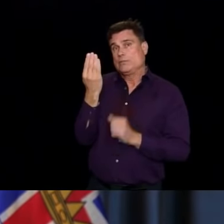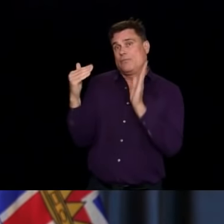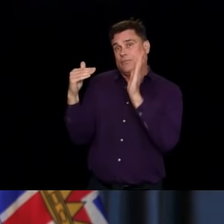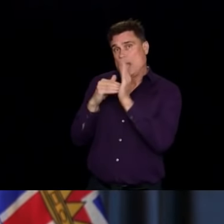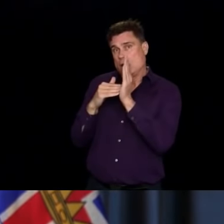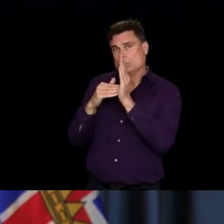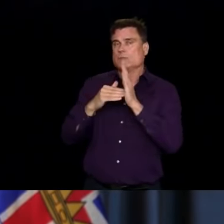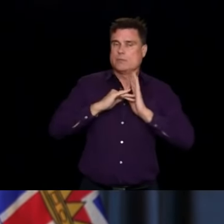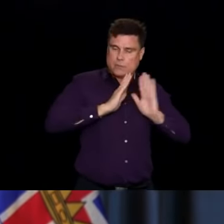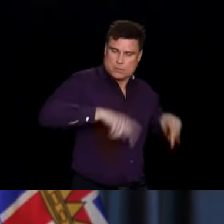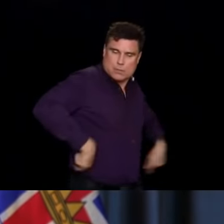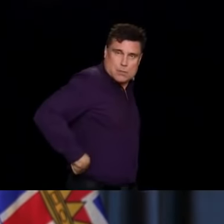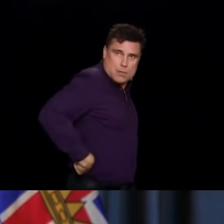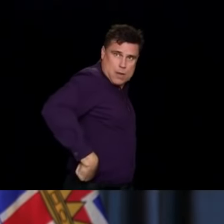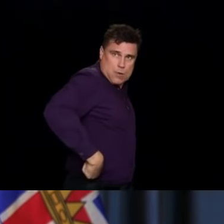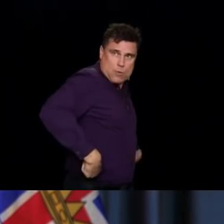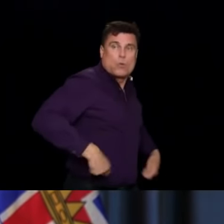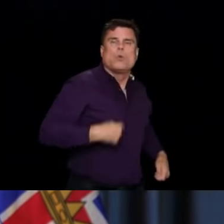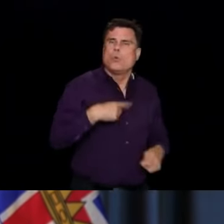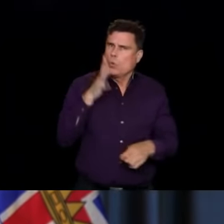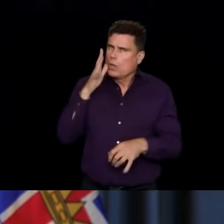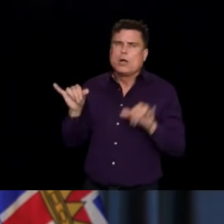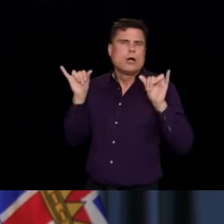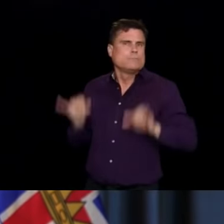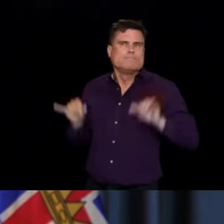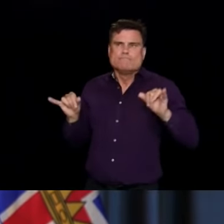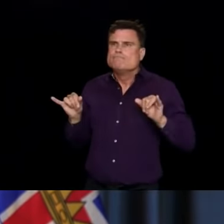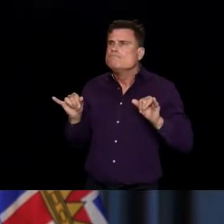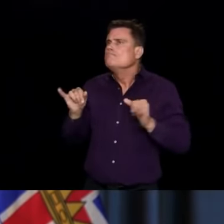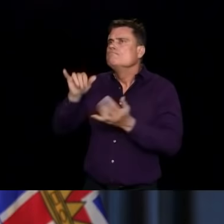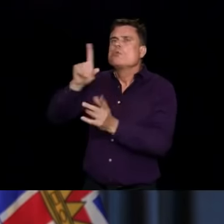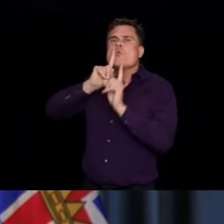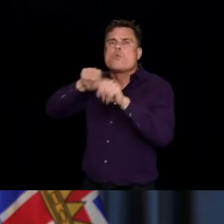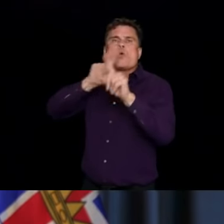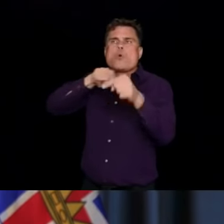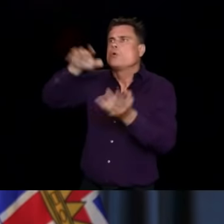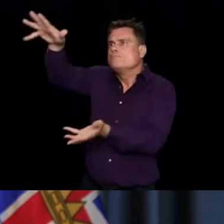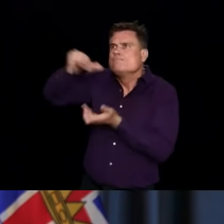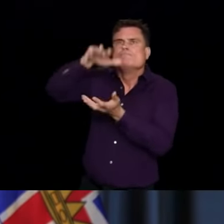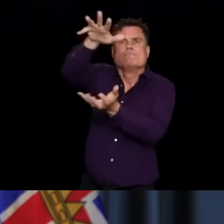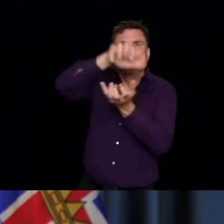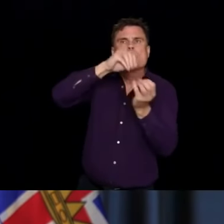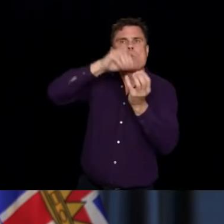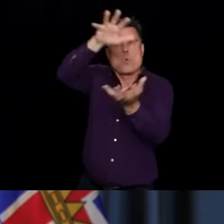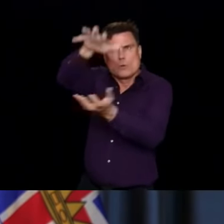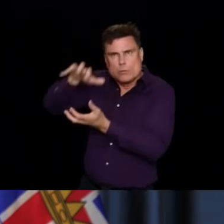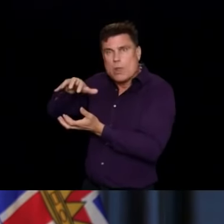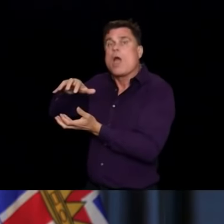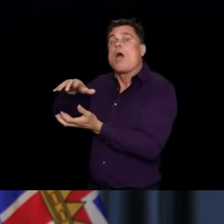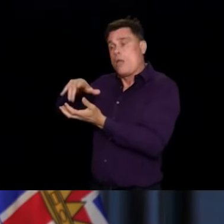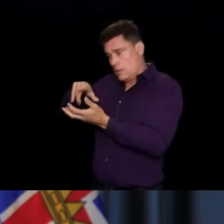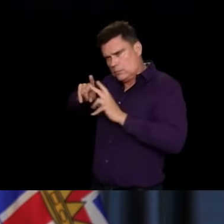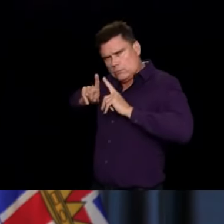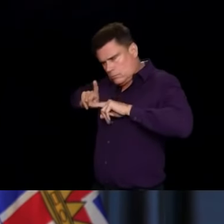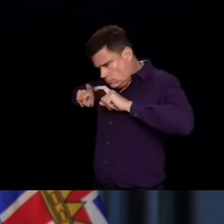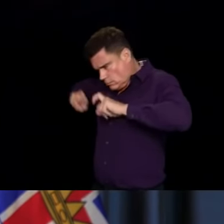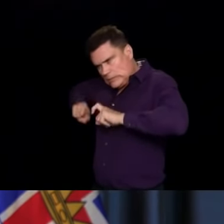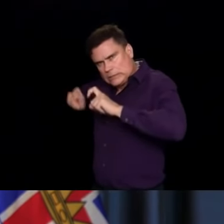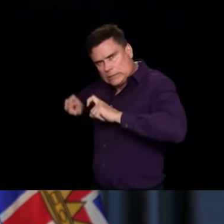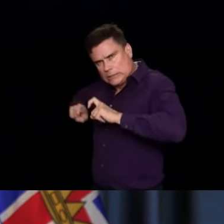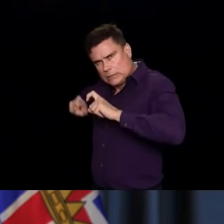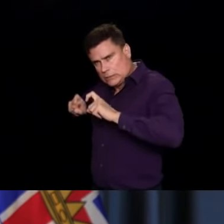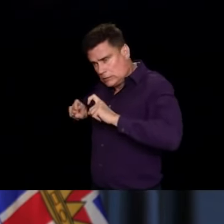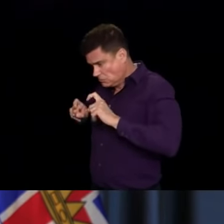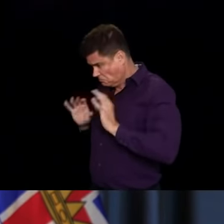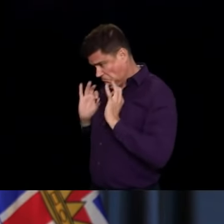114,160 gowns. We'll continue to source and test our PPE and are working hard to pursue any and all credible leads for safe and effective